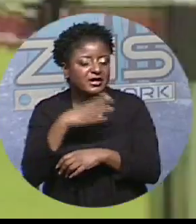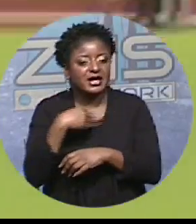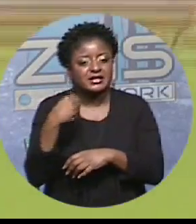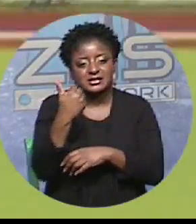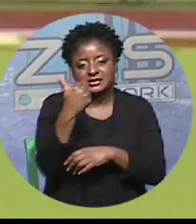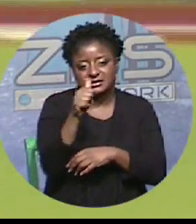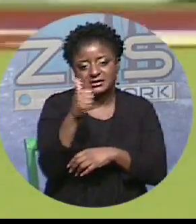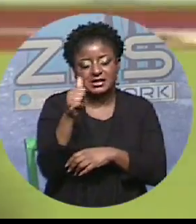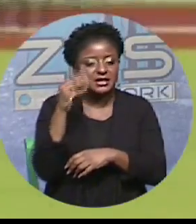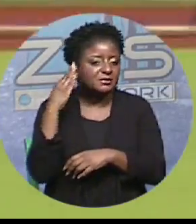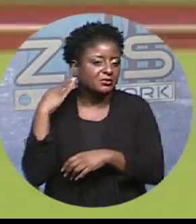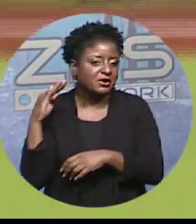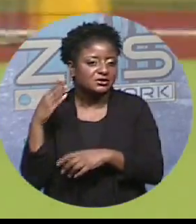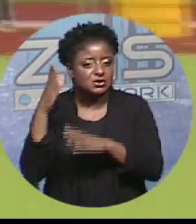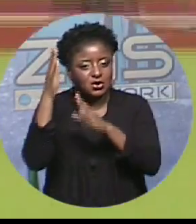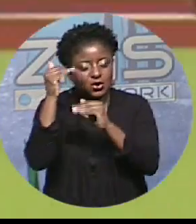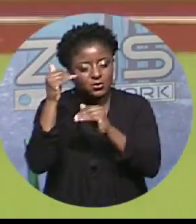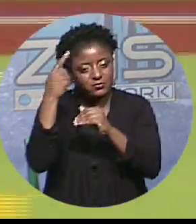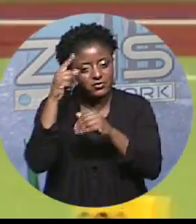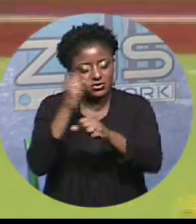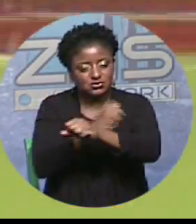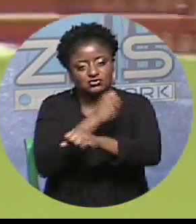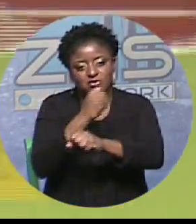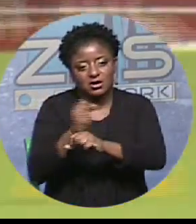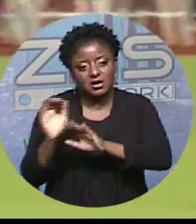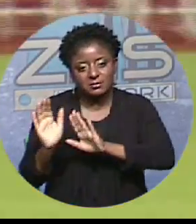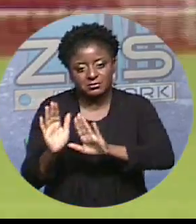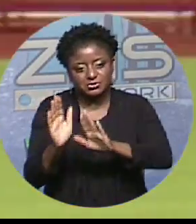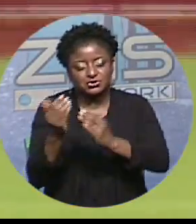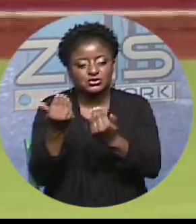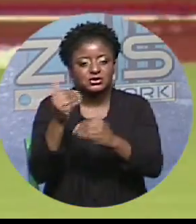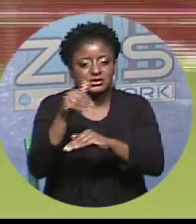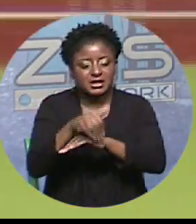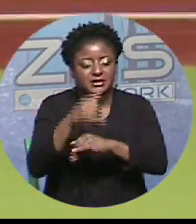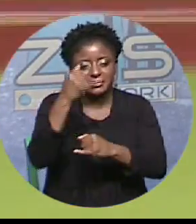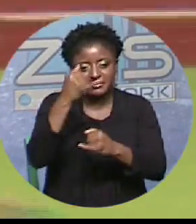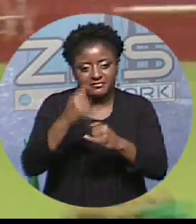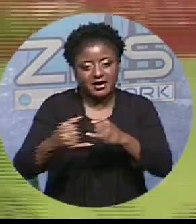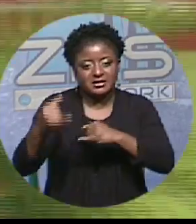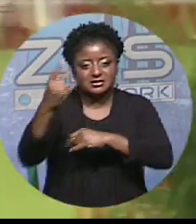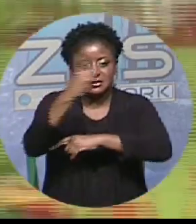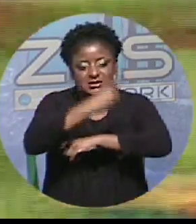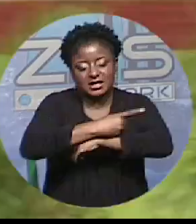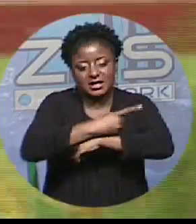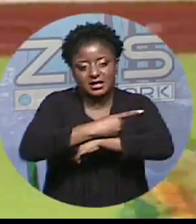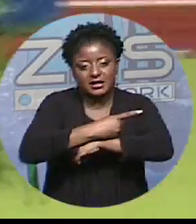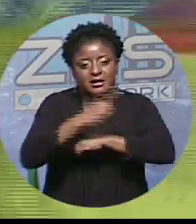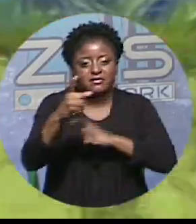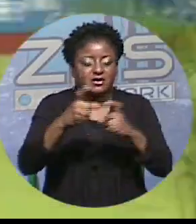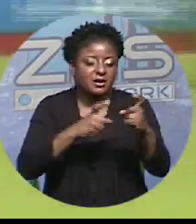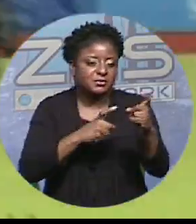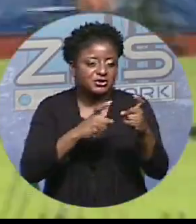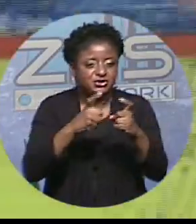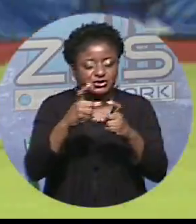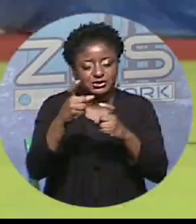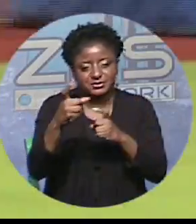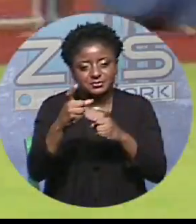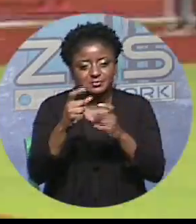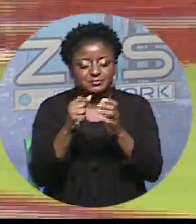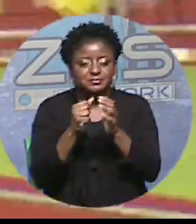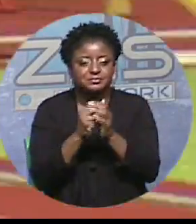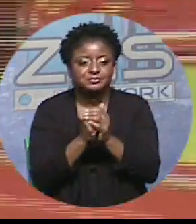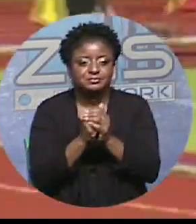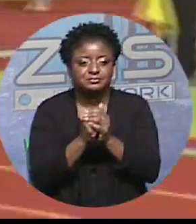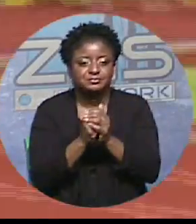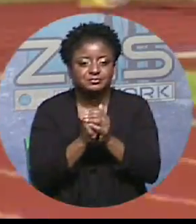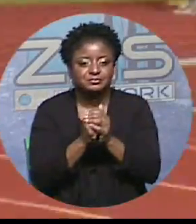make a stronger push tonight on the final day of competition. Reporting from St. George's, Grenada, where the 45th annual Carifta Track and Field Championships is